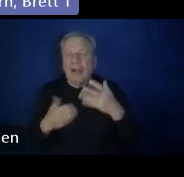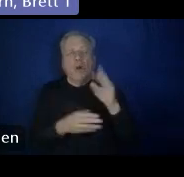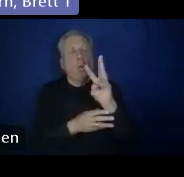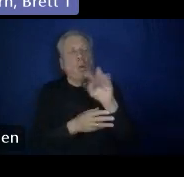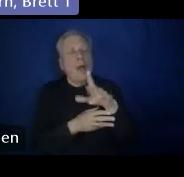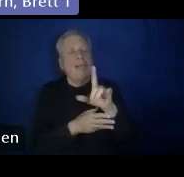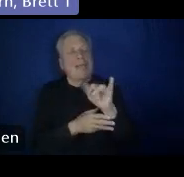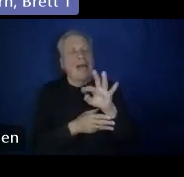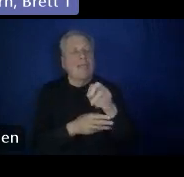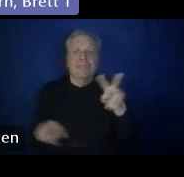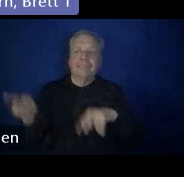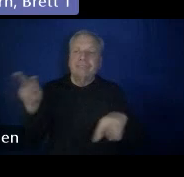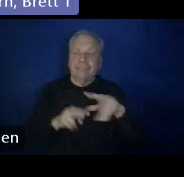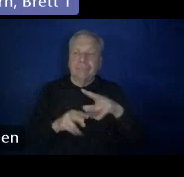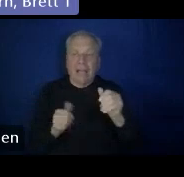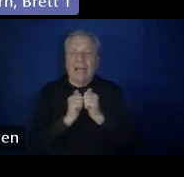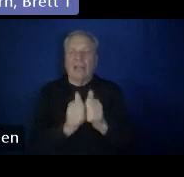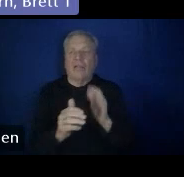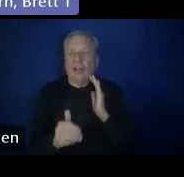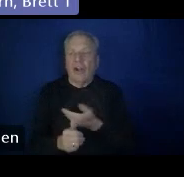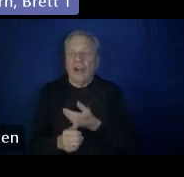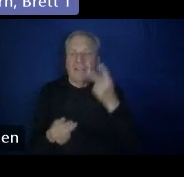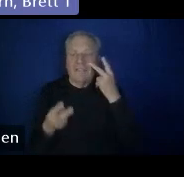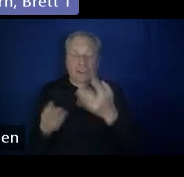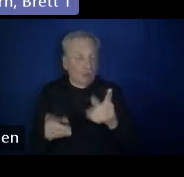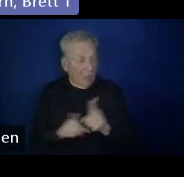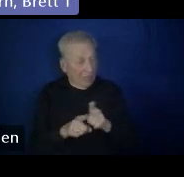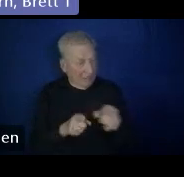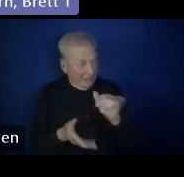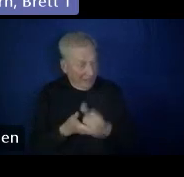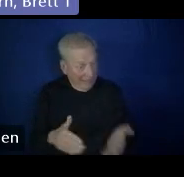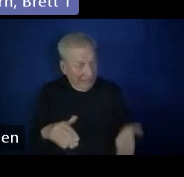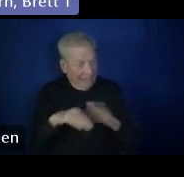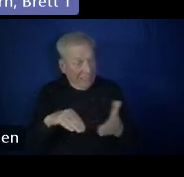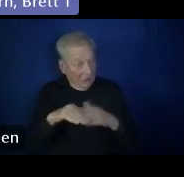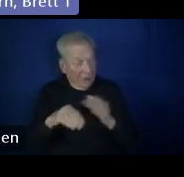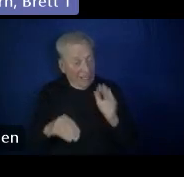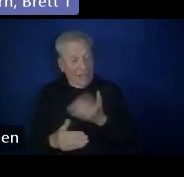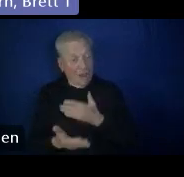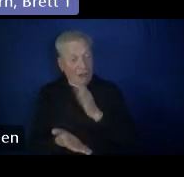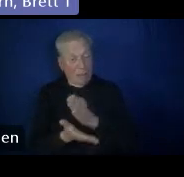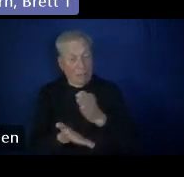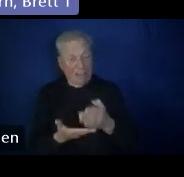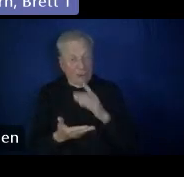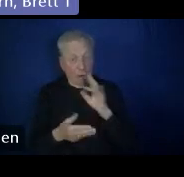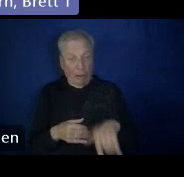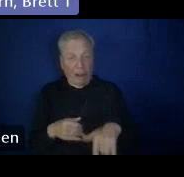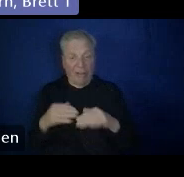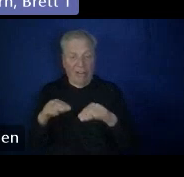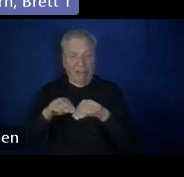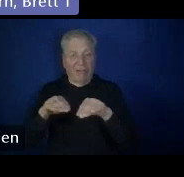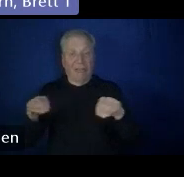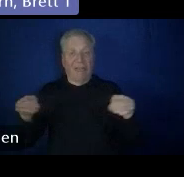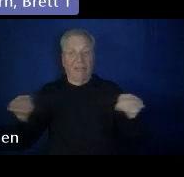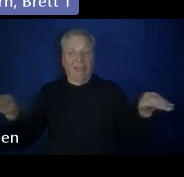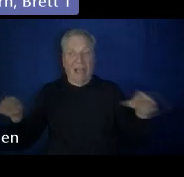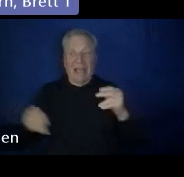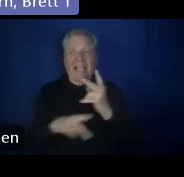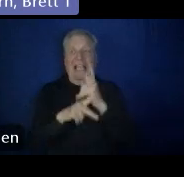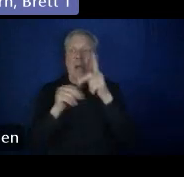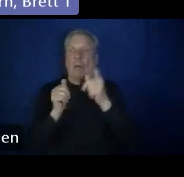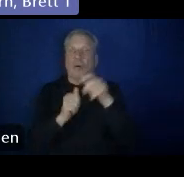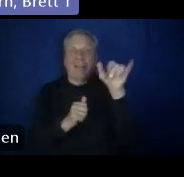among our visitors, because as visitation increases and our budgets are kind of flatlining and not keeping up with inflation, there's